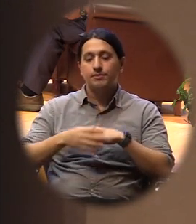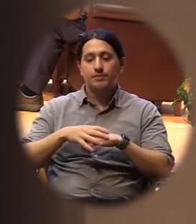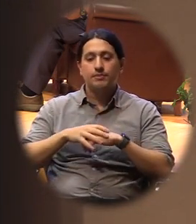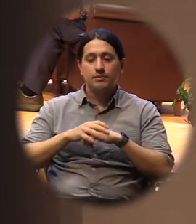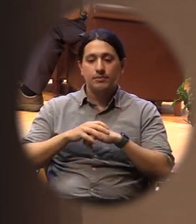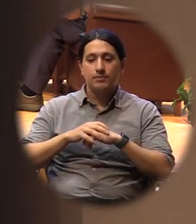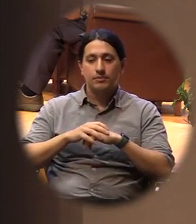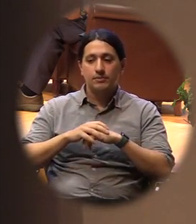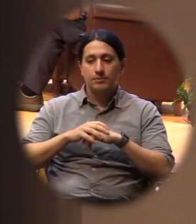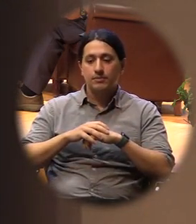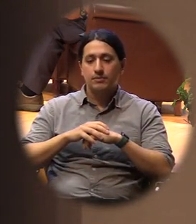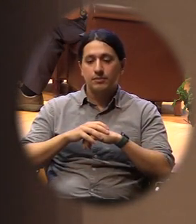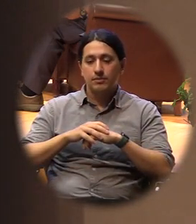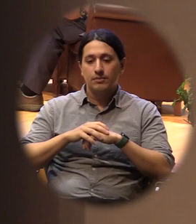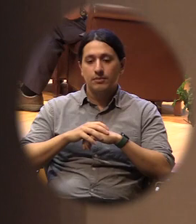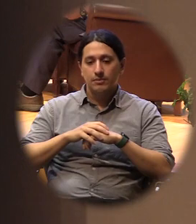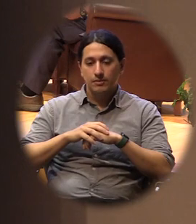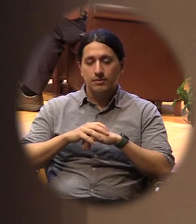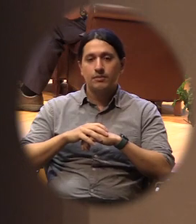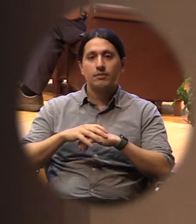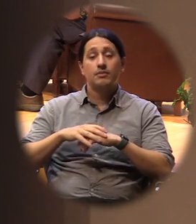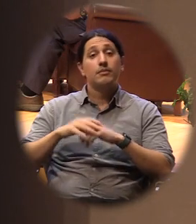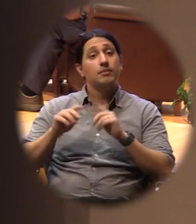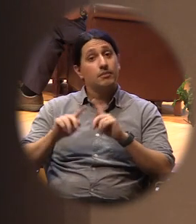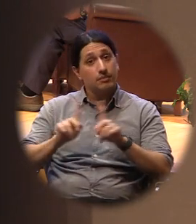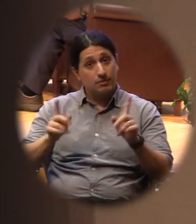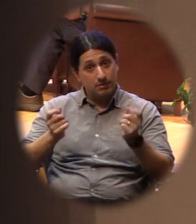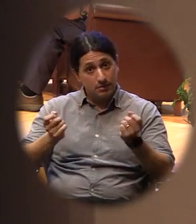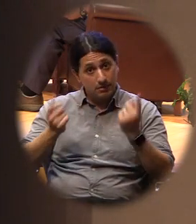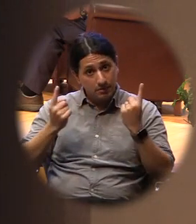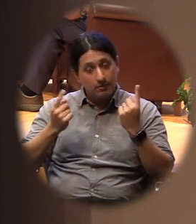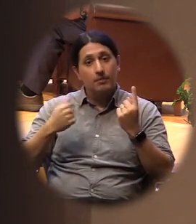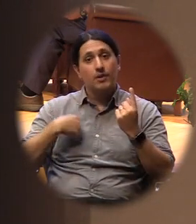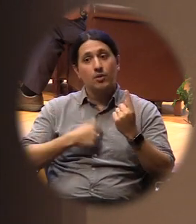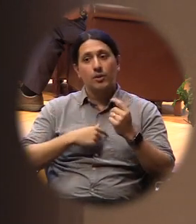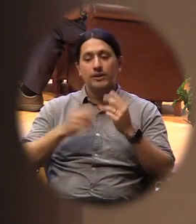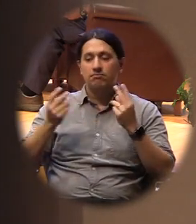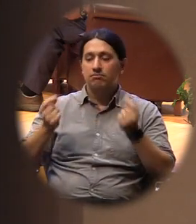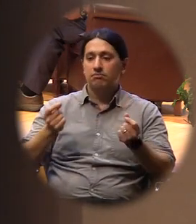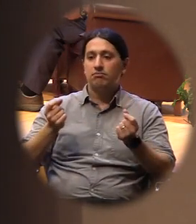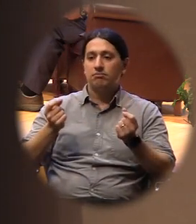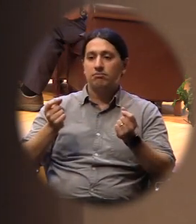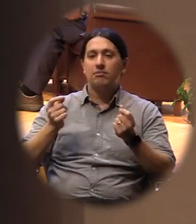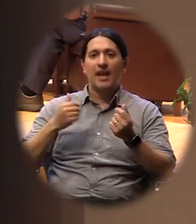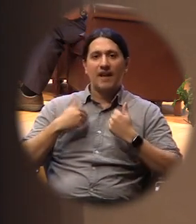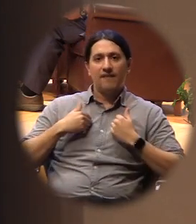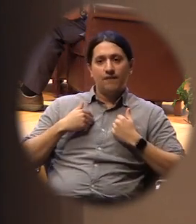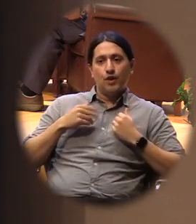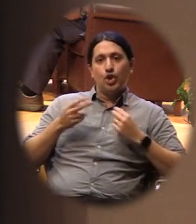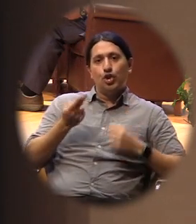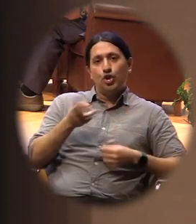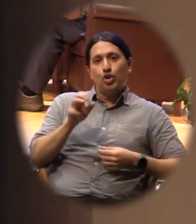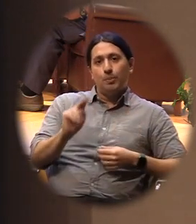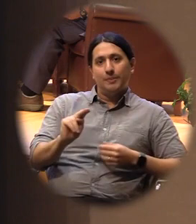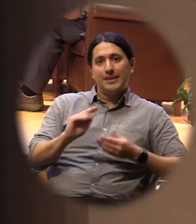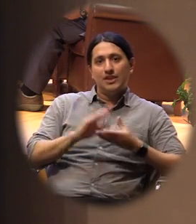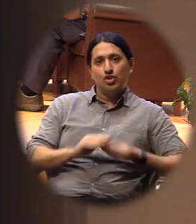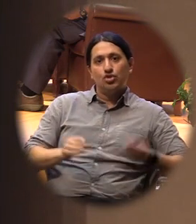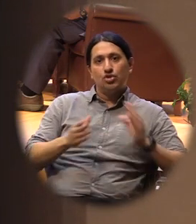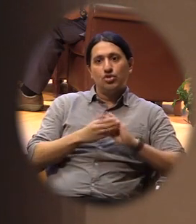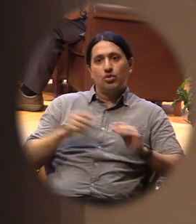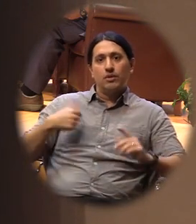then a whole set of human stories about what male and female Bluebirds are are trying to do or or are doing